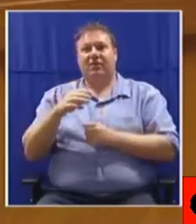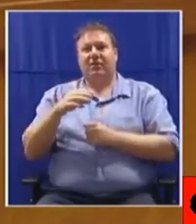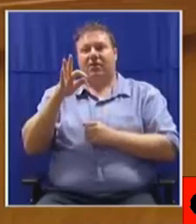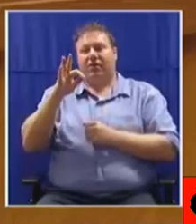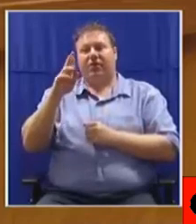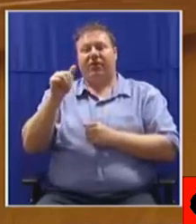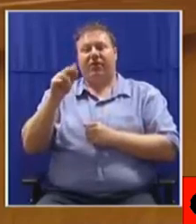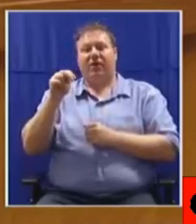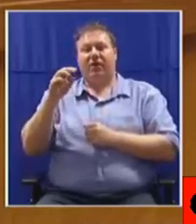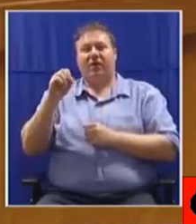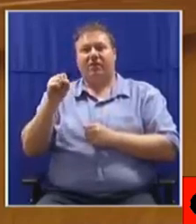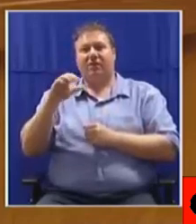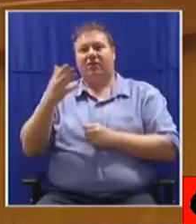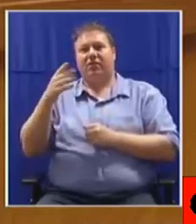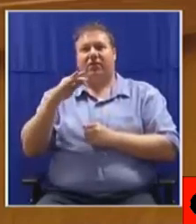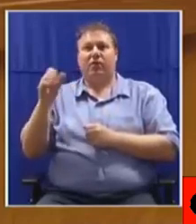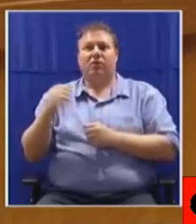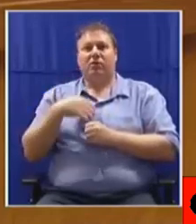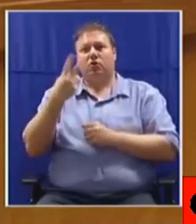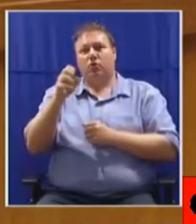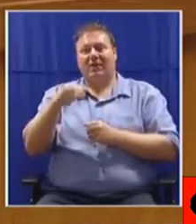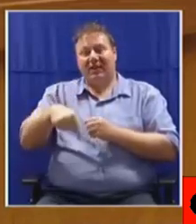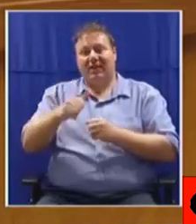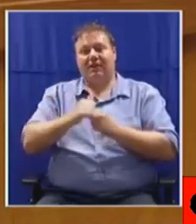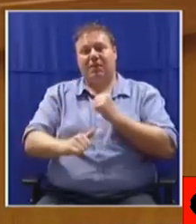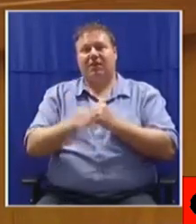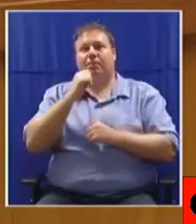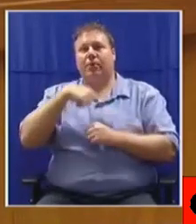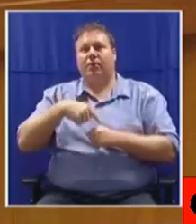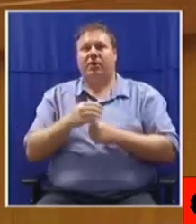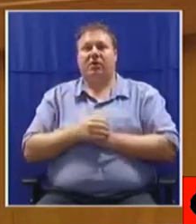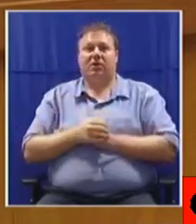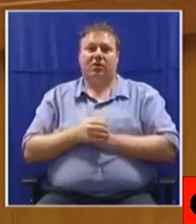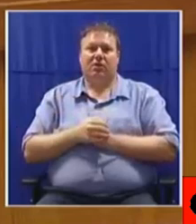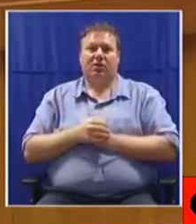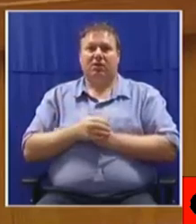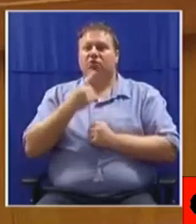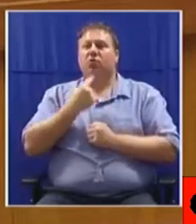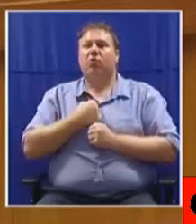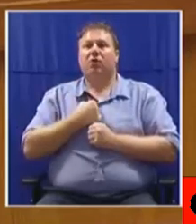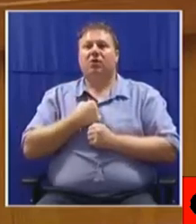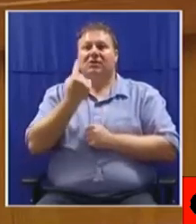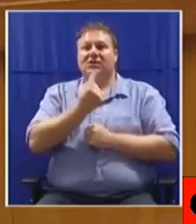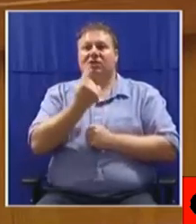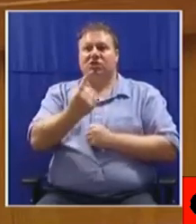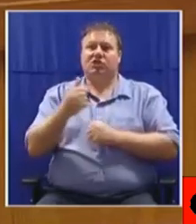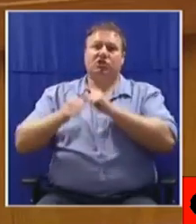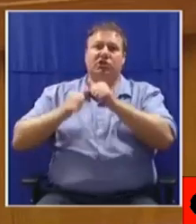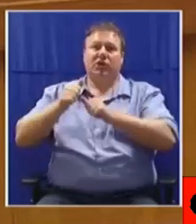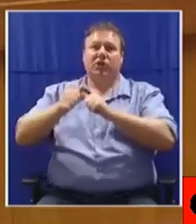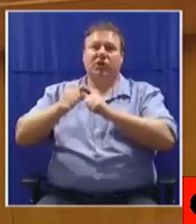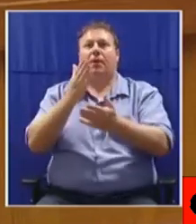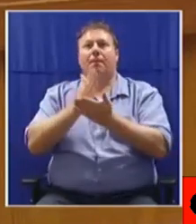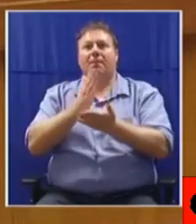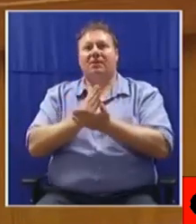whose birthday it was on the 28th of this month. Once told us that each generation must, out